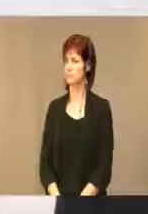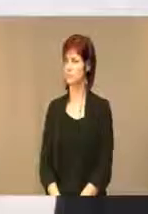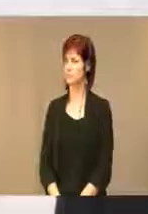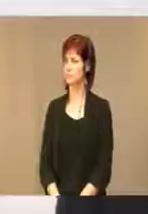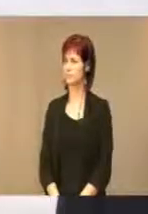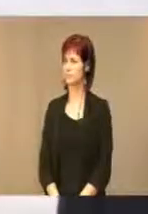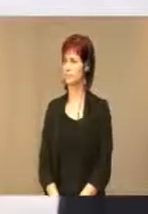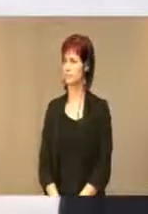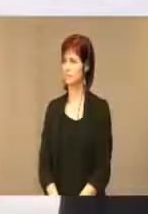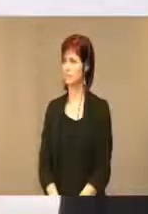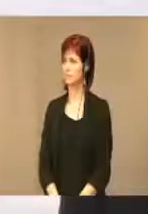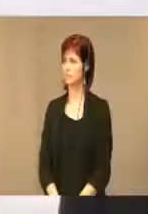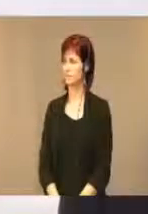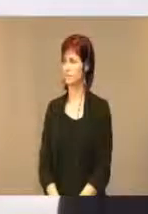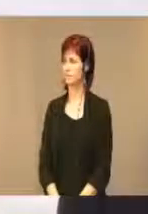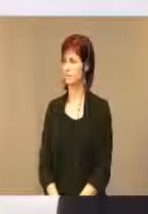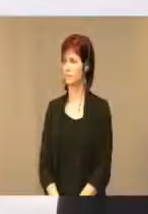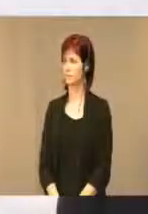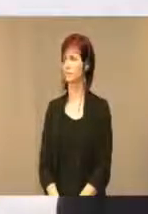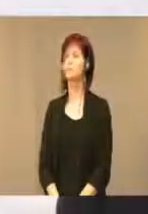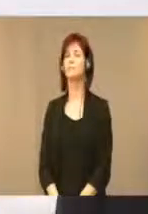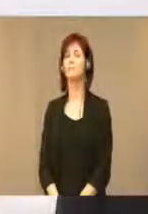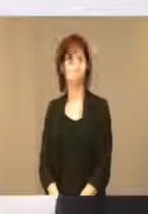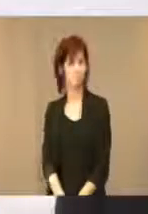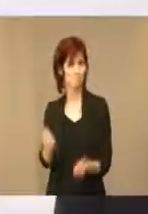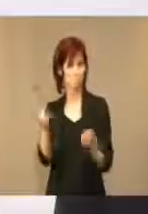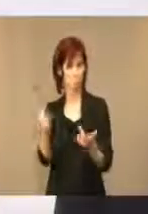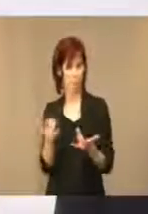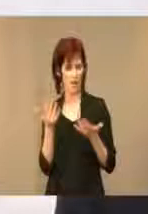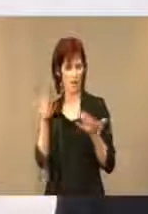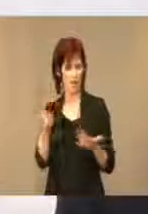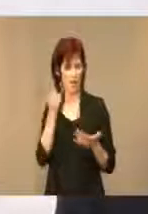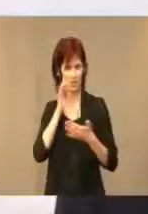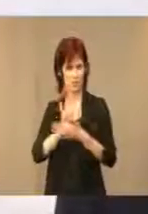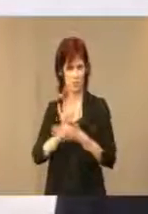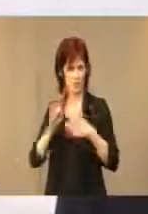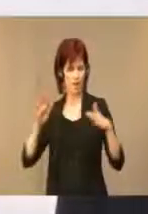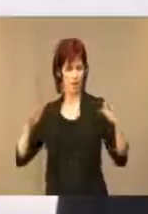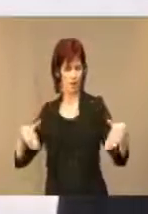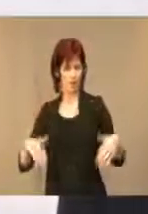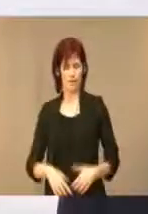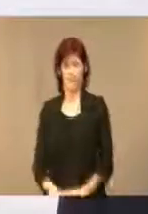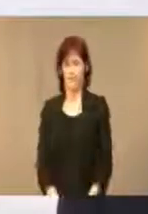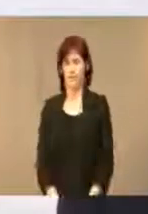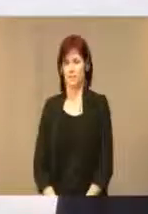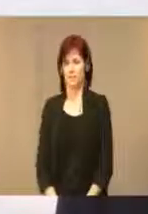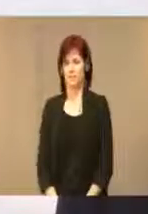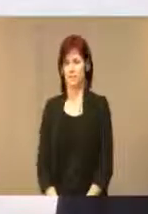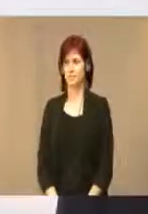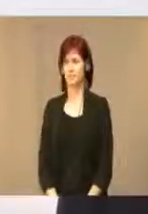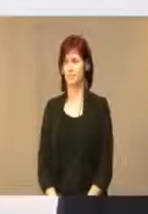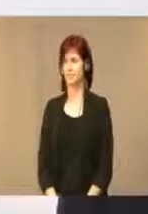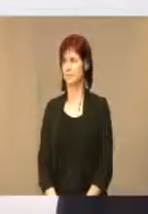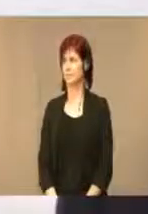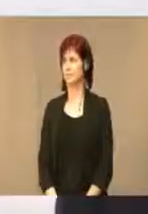Tanse Anwakumaganak. I'm Perry Bellegarde, National Chief of the Assembly of First Nations. Today's webinar is on an important